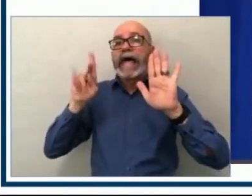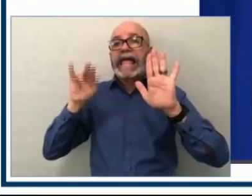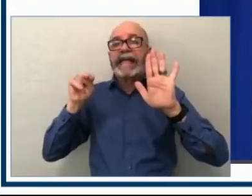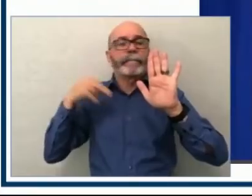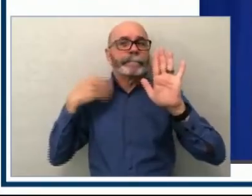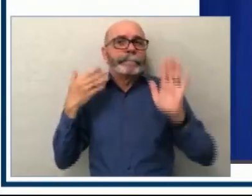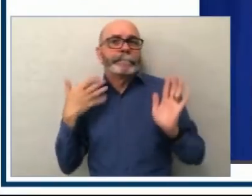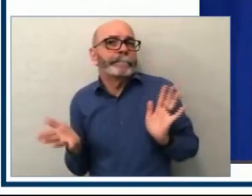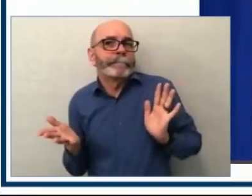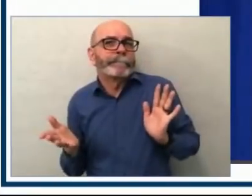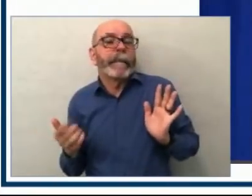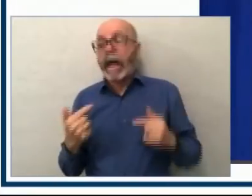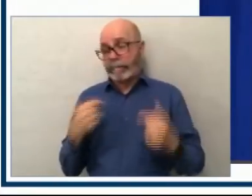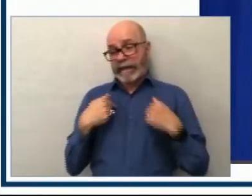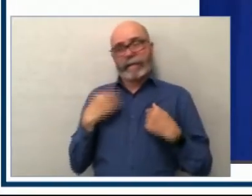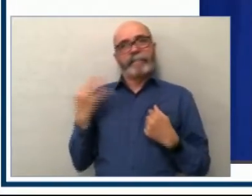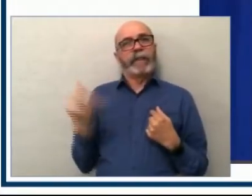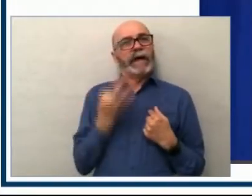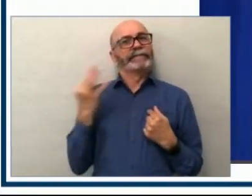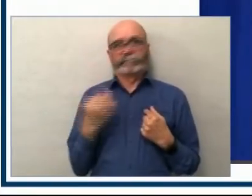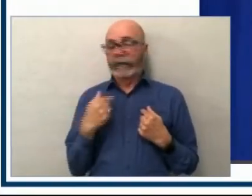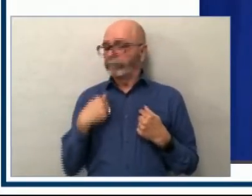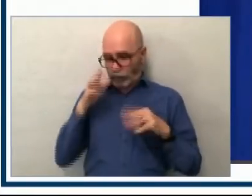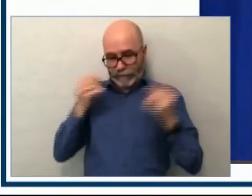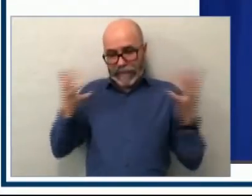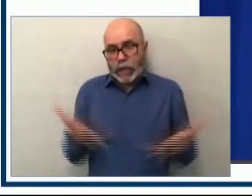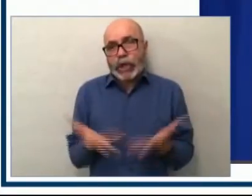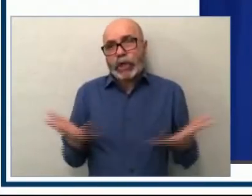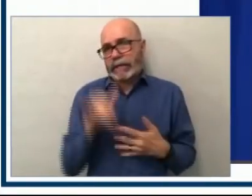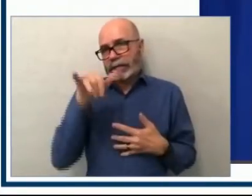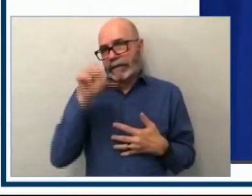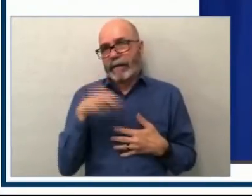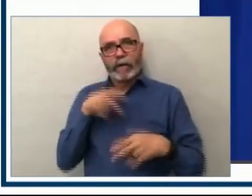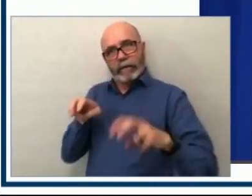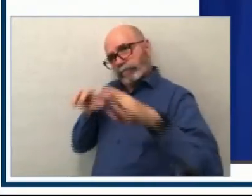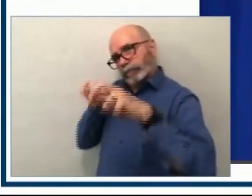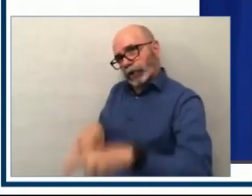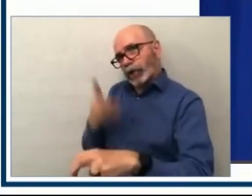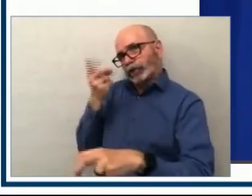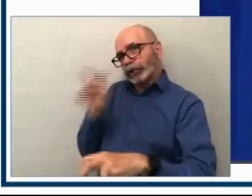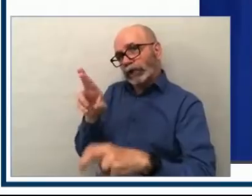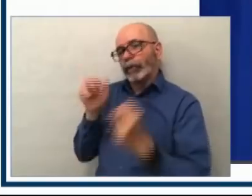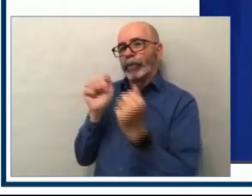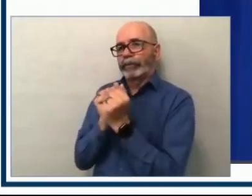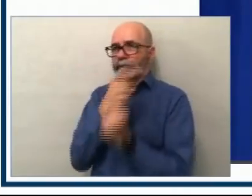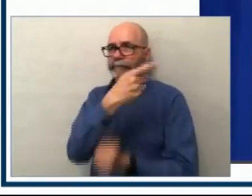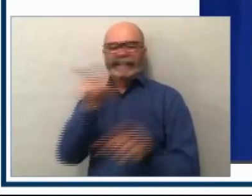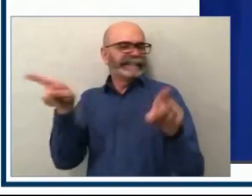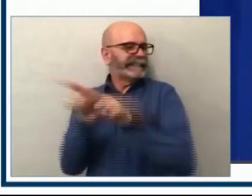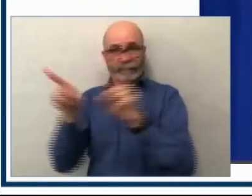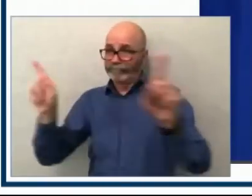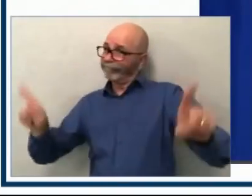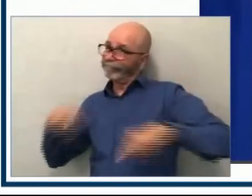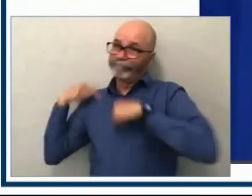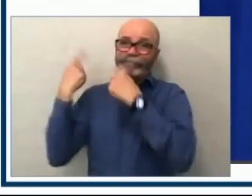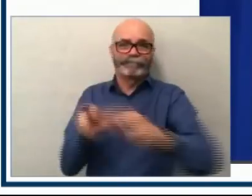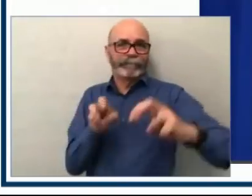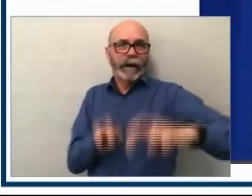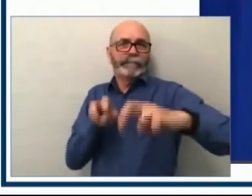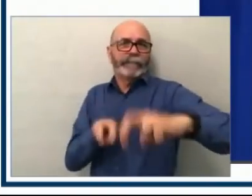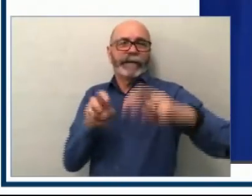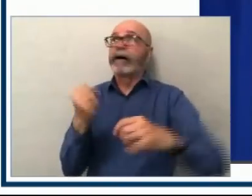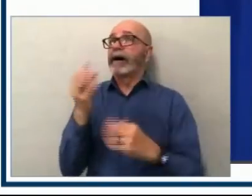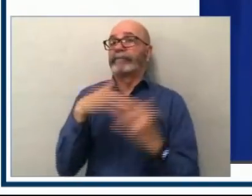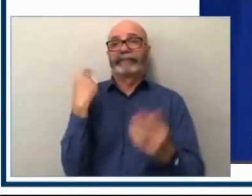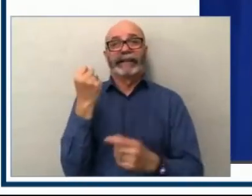Friday, very proudly, sitting beside Dr. Strang as I have now. For 11 months, I think people are getting used